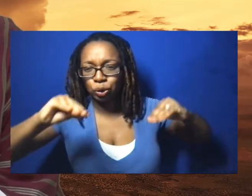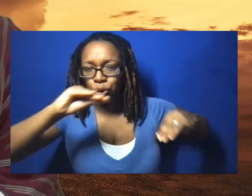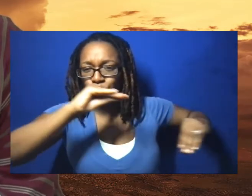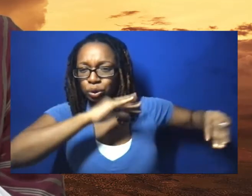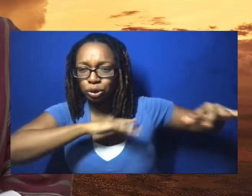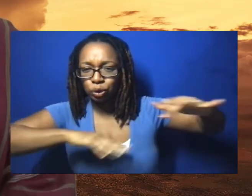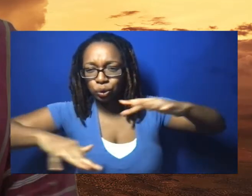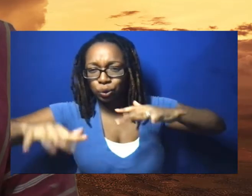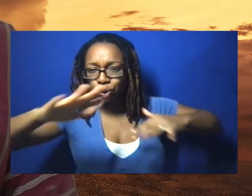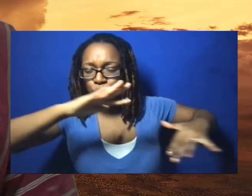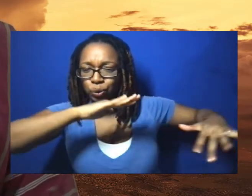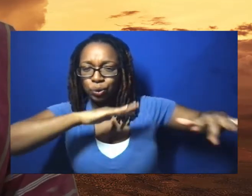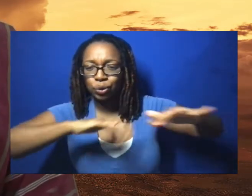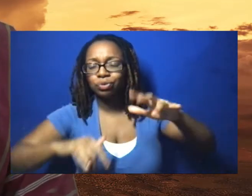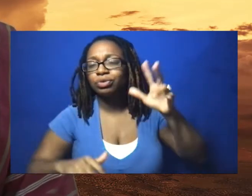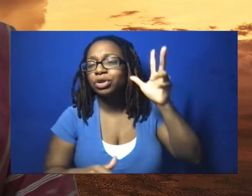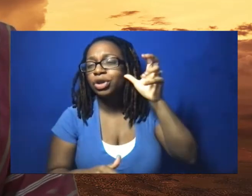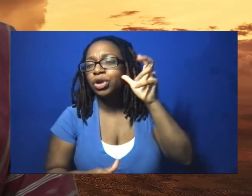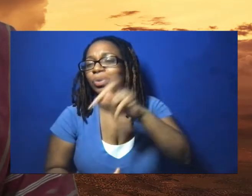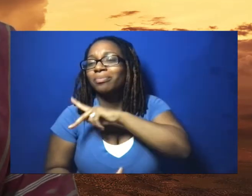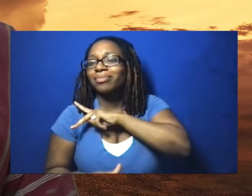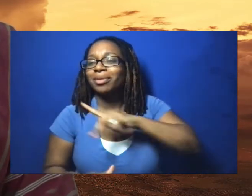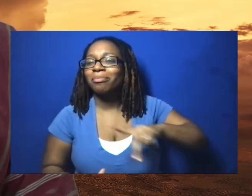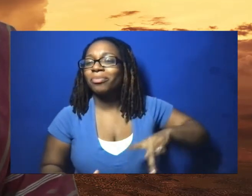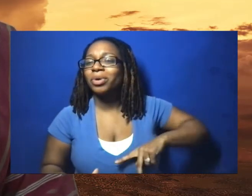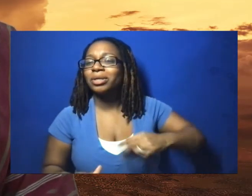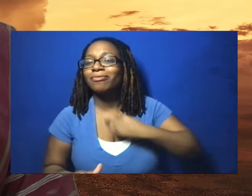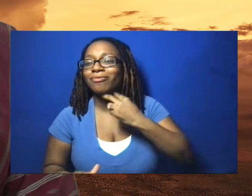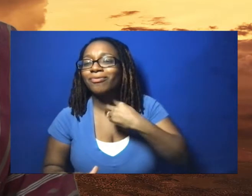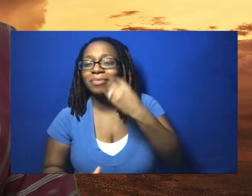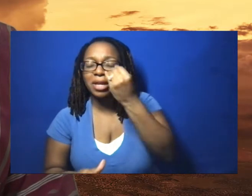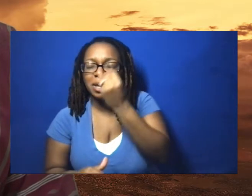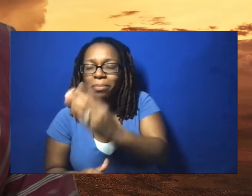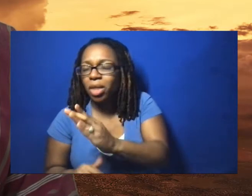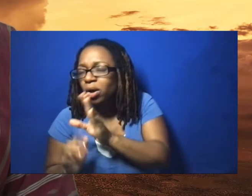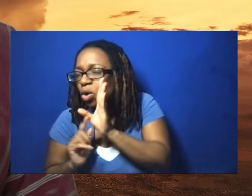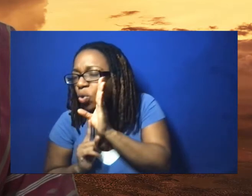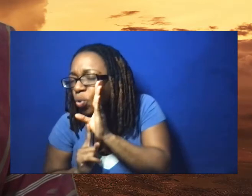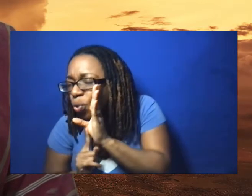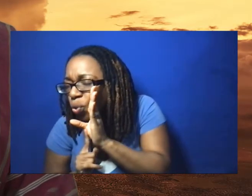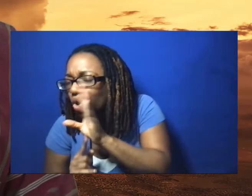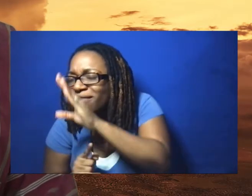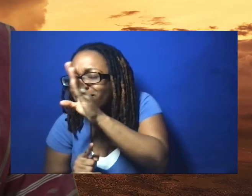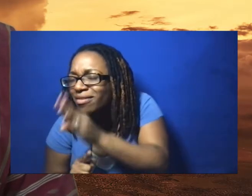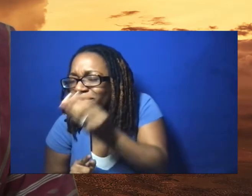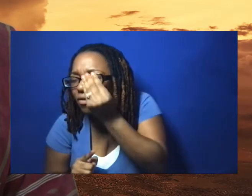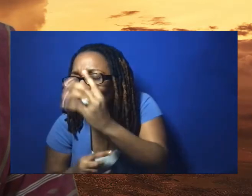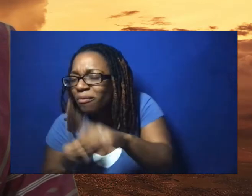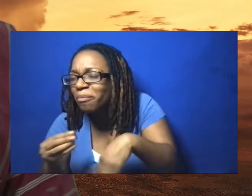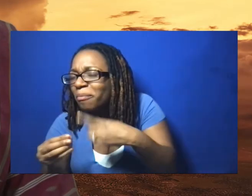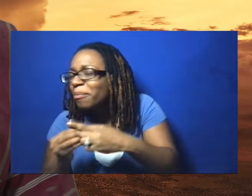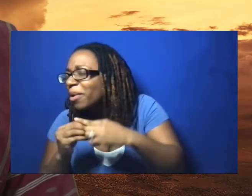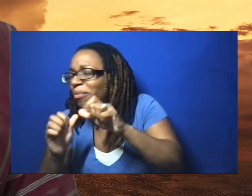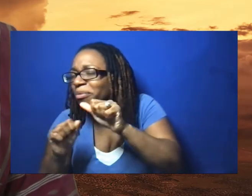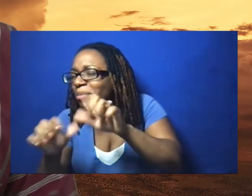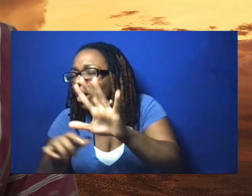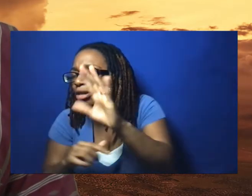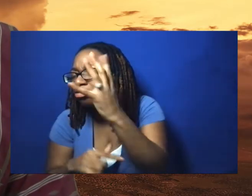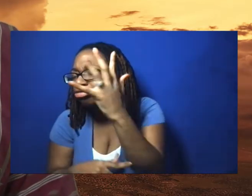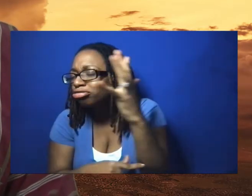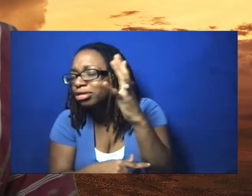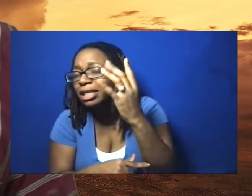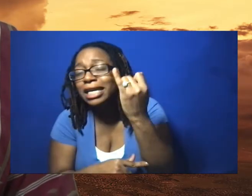the princess. Mufunga, you must never ever tell anyone about the magic tree, for if you do, all will